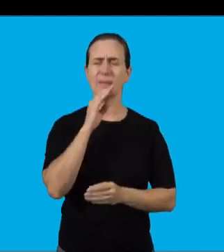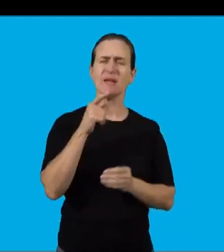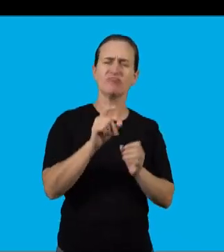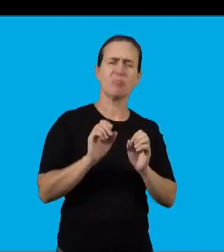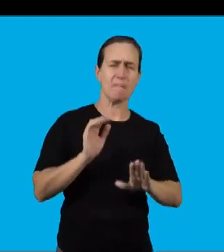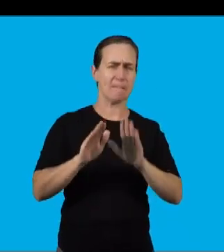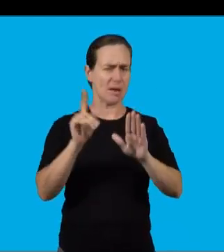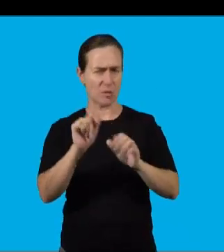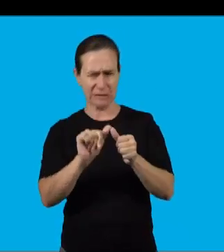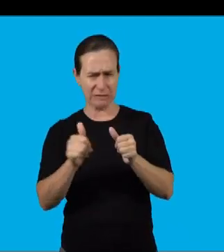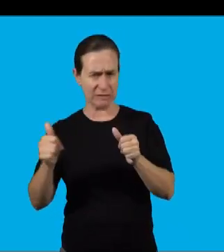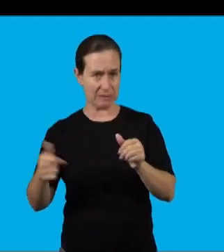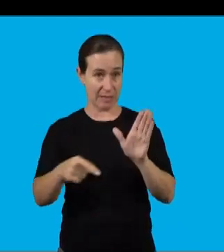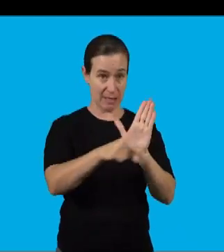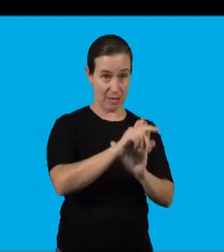-3,